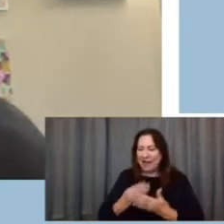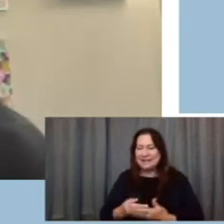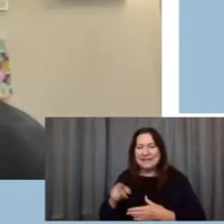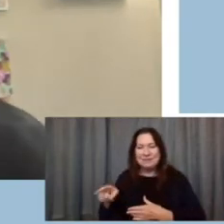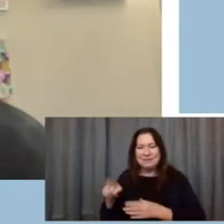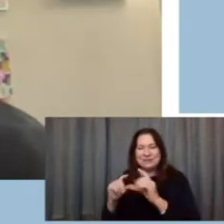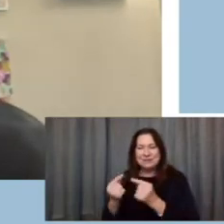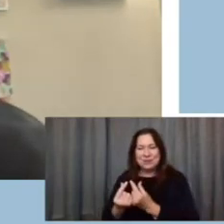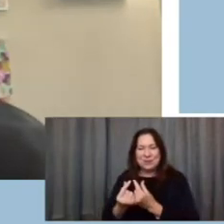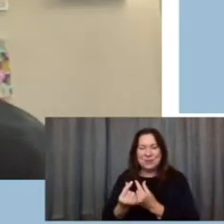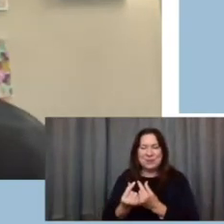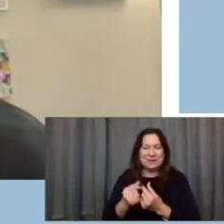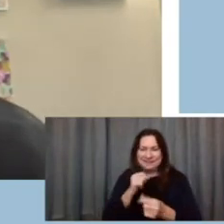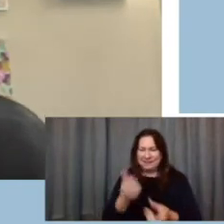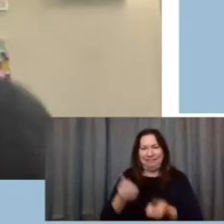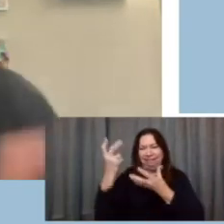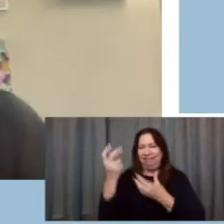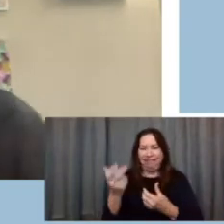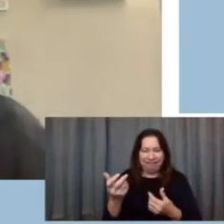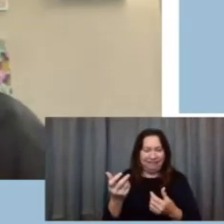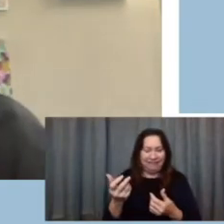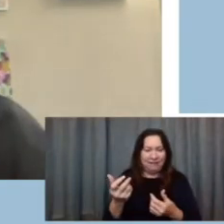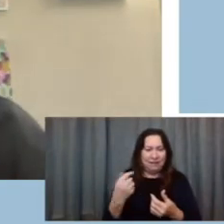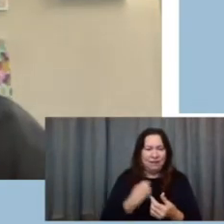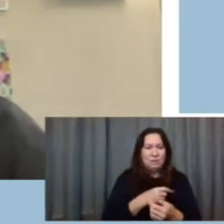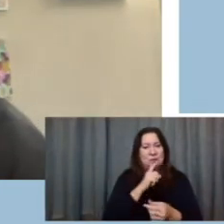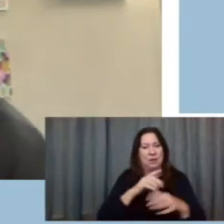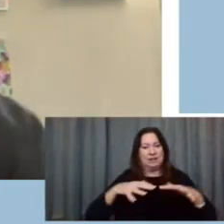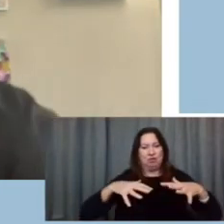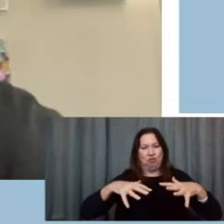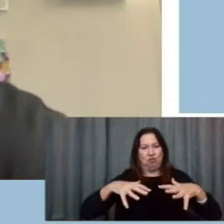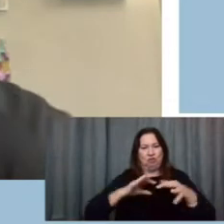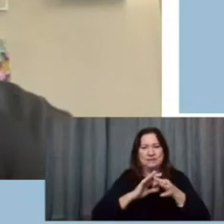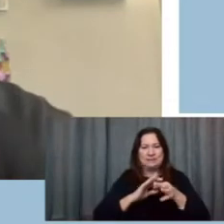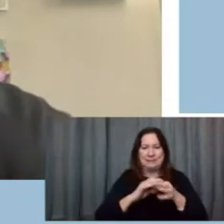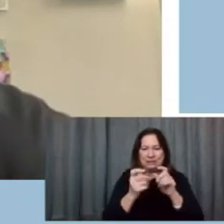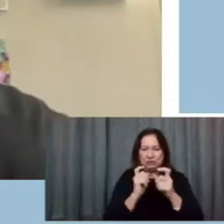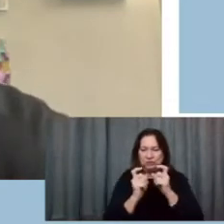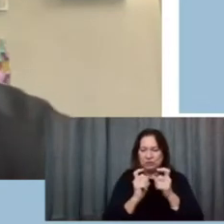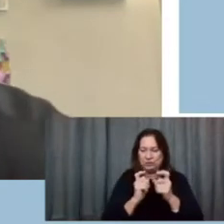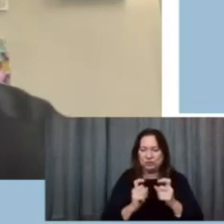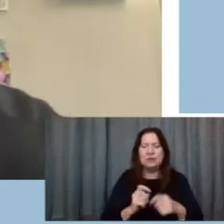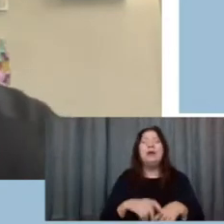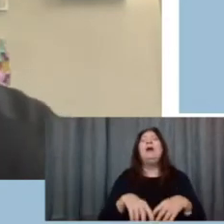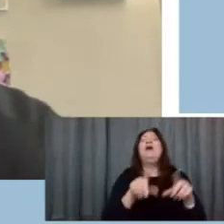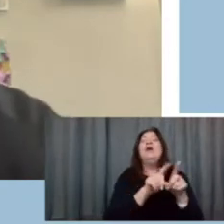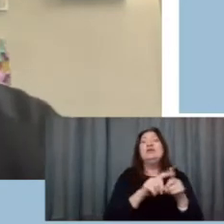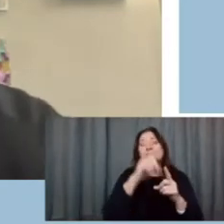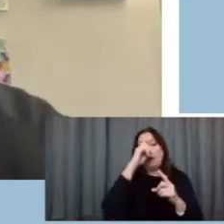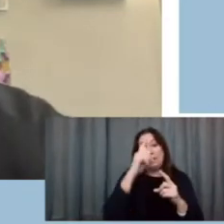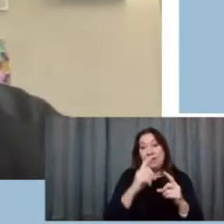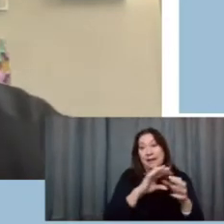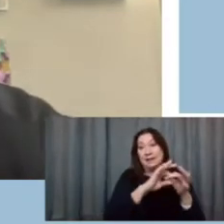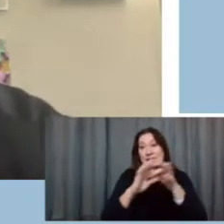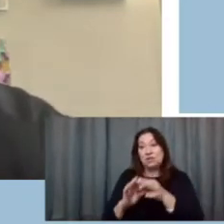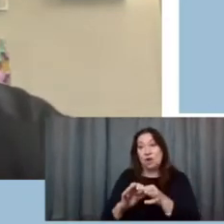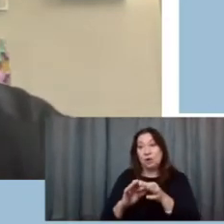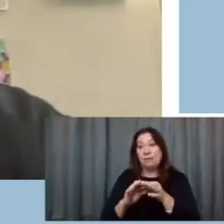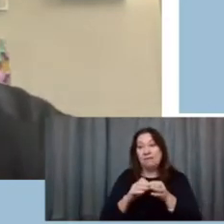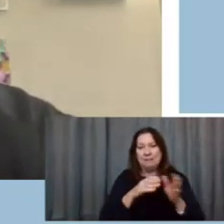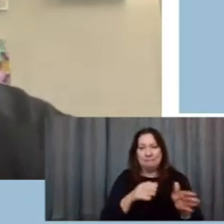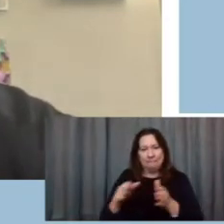and rigor has gone out the door in the first place. And so we get really nervous about tweaking instruments. I also think in terms of